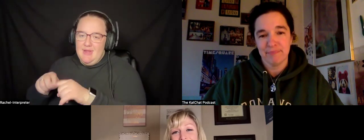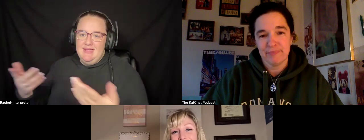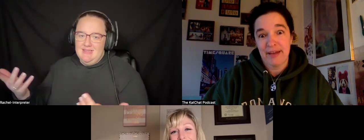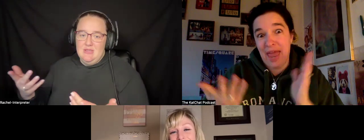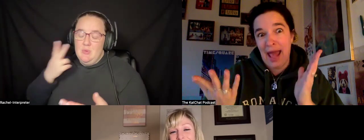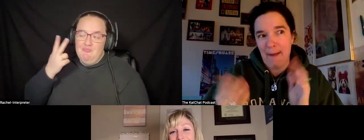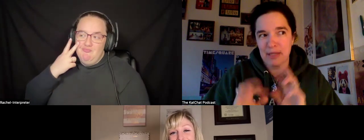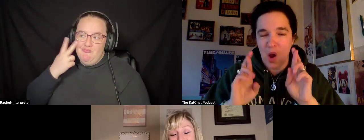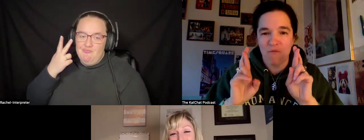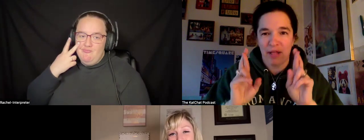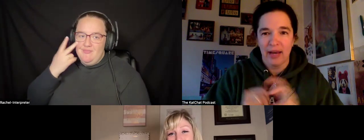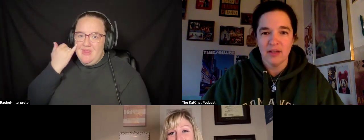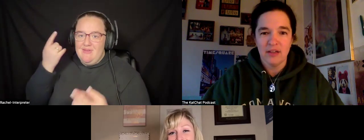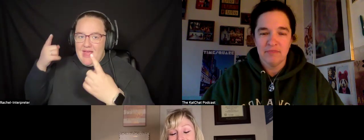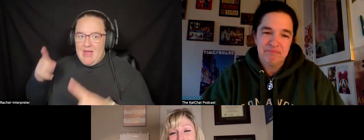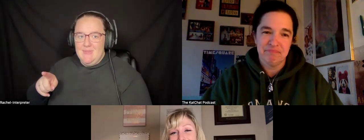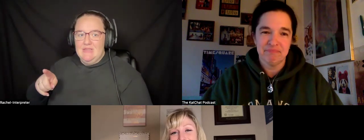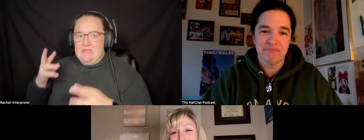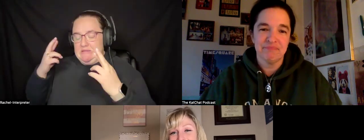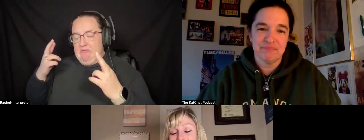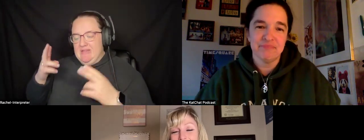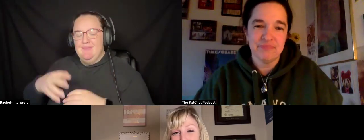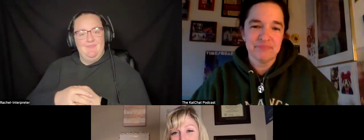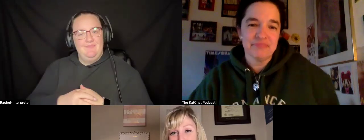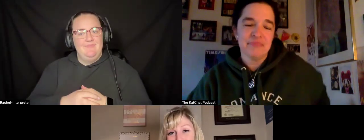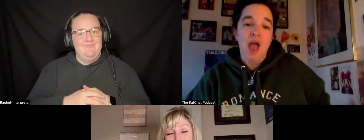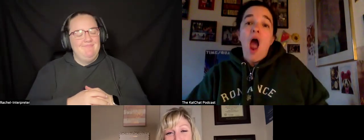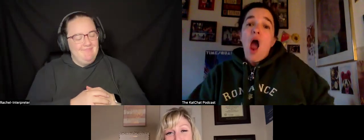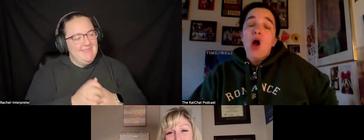see if that happens, hopefully. Yeah.